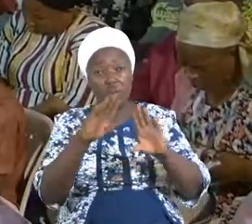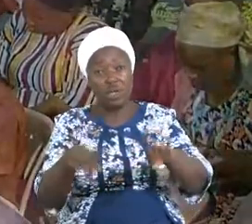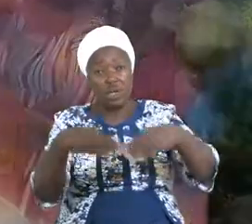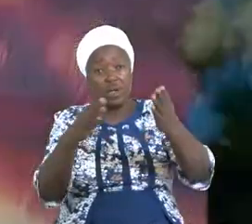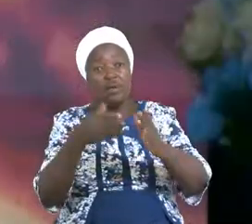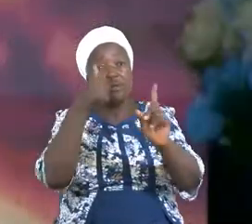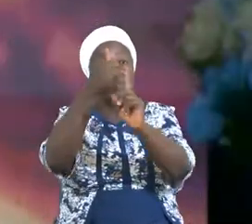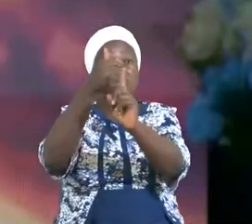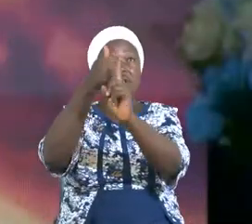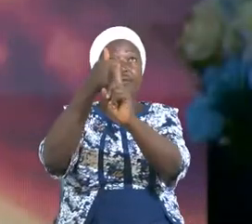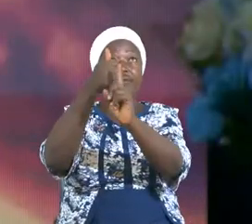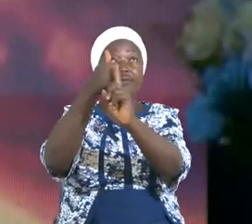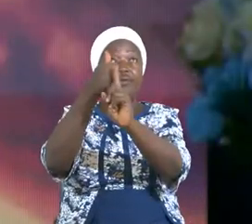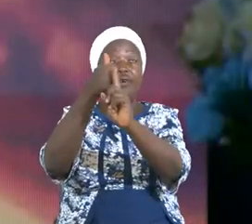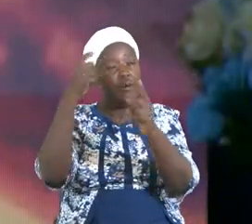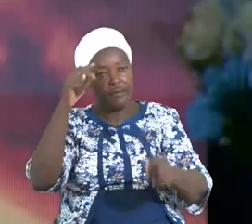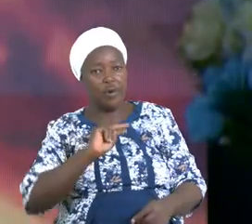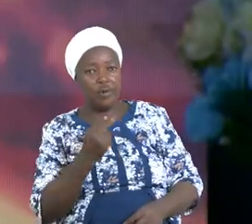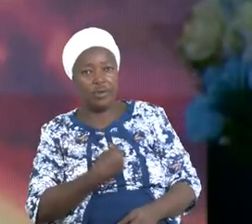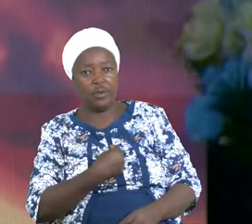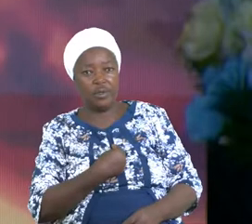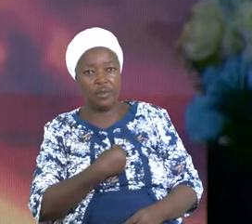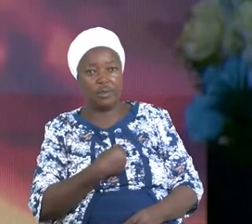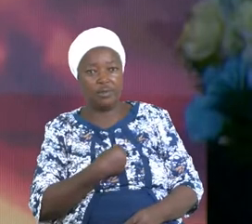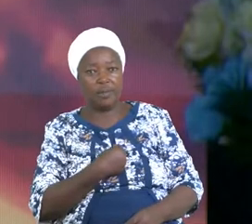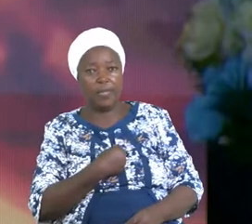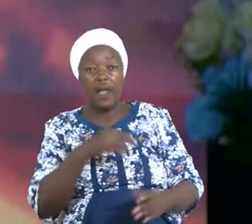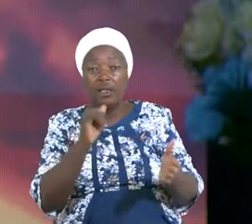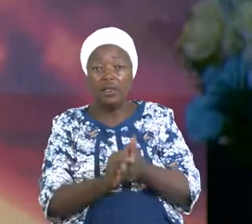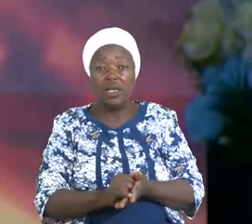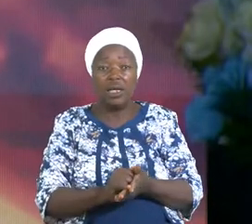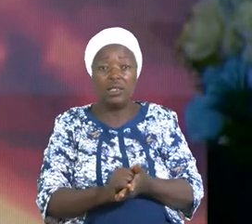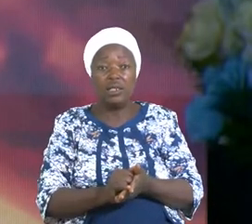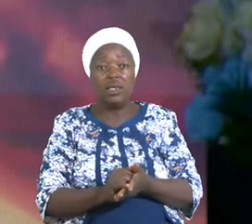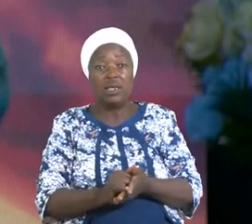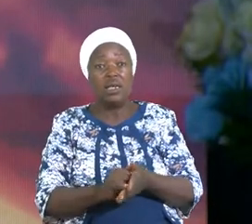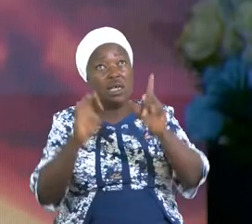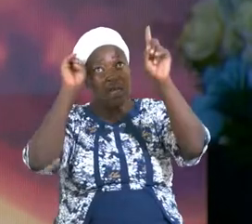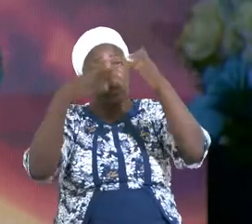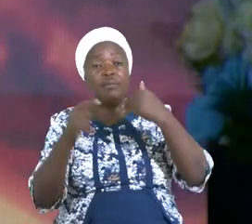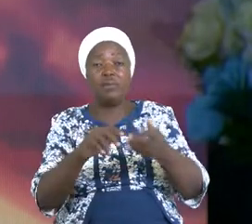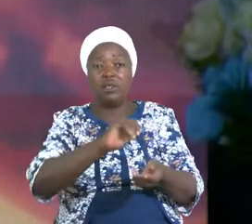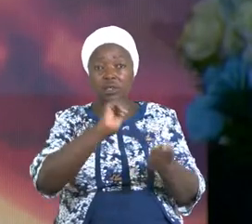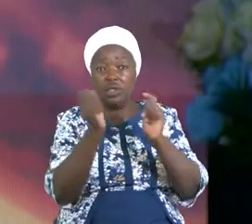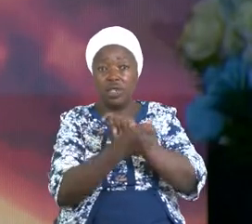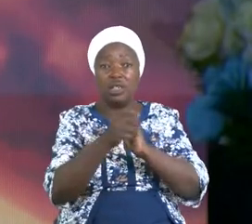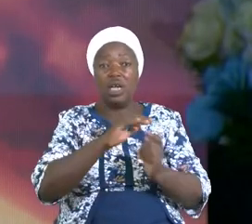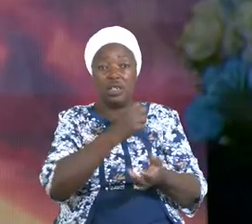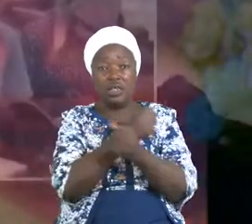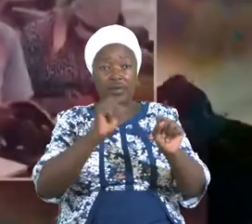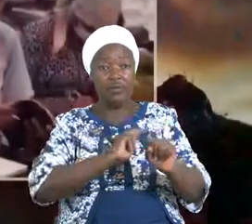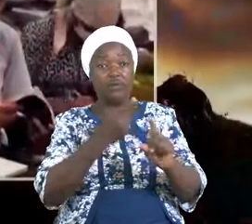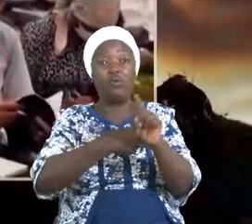himself for us, that he might redeem us from all